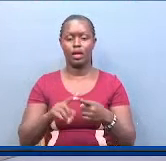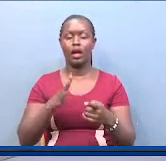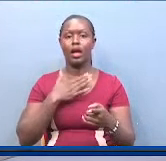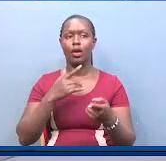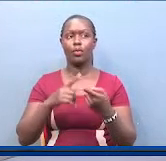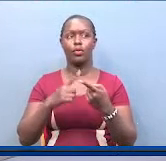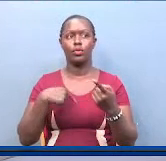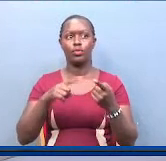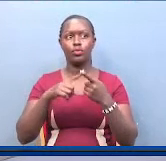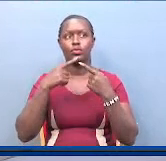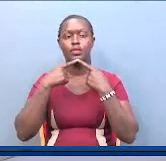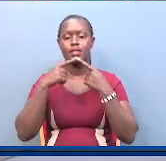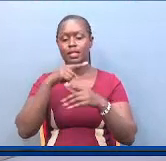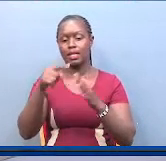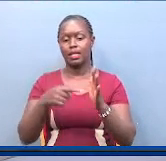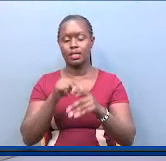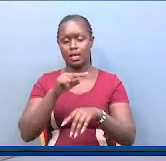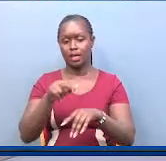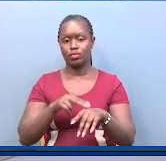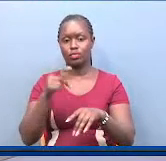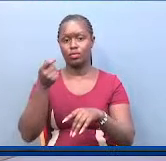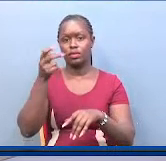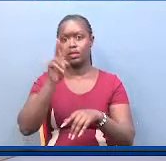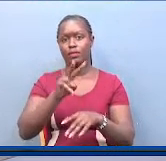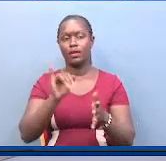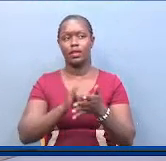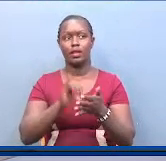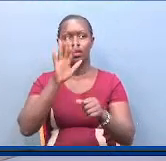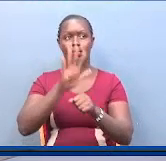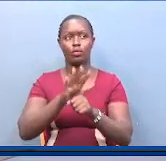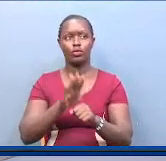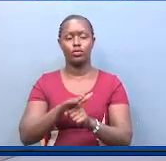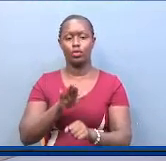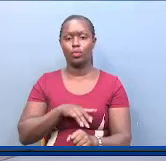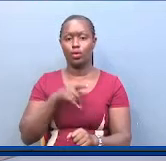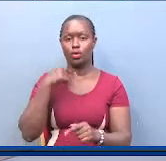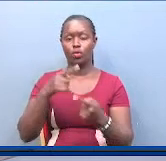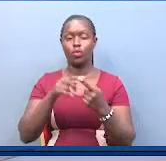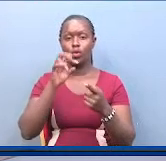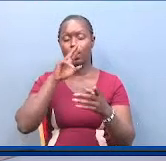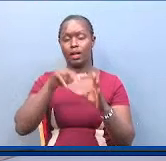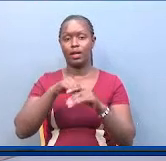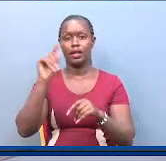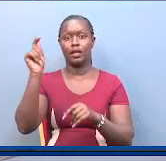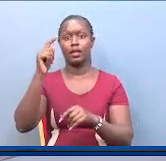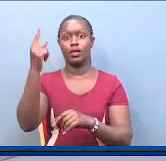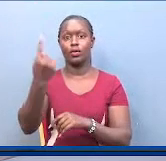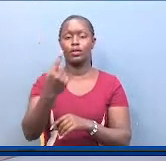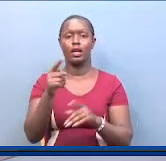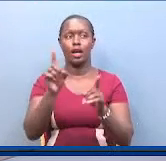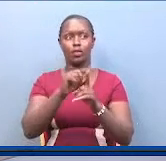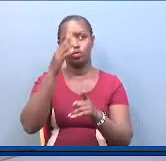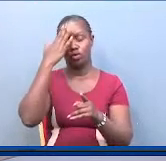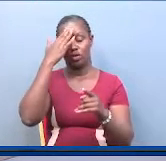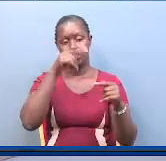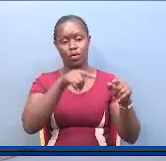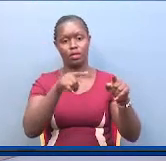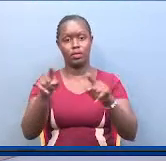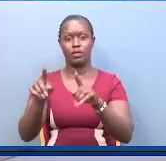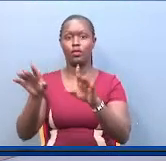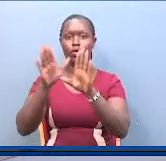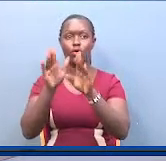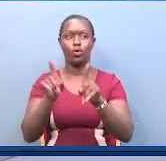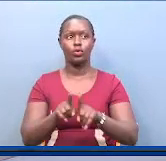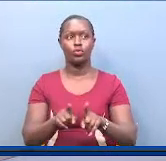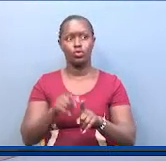want to confess on this national TV. Most of the women who are in Kenya Kwanza, and they know themselves, and they